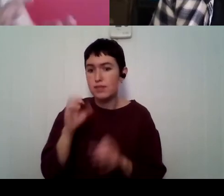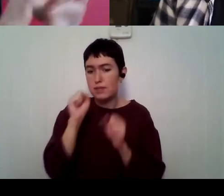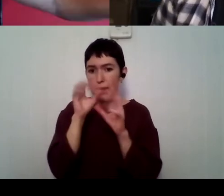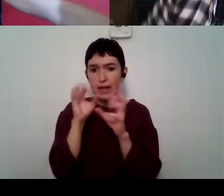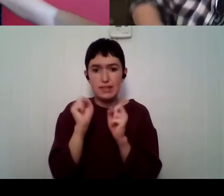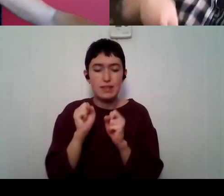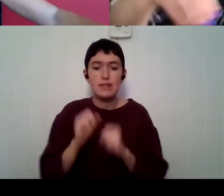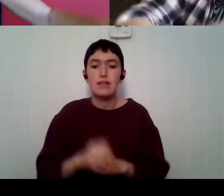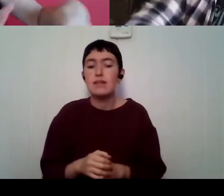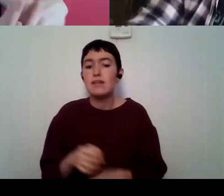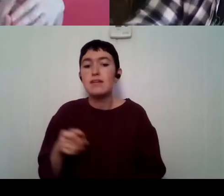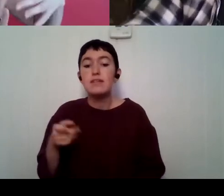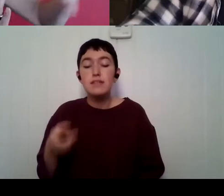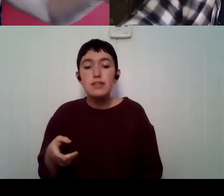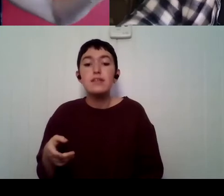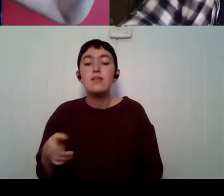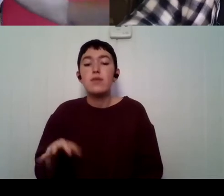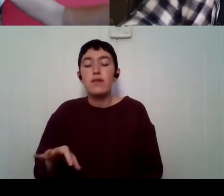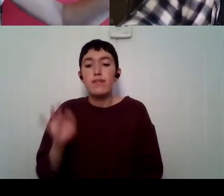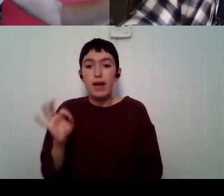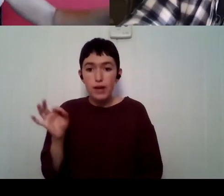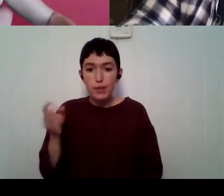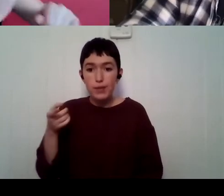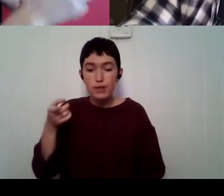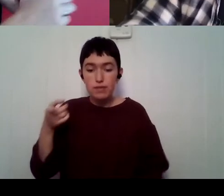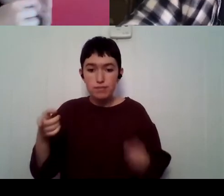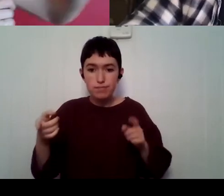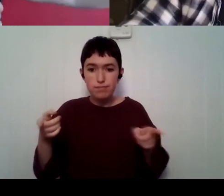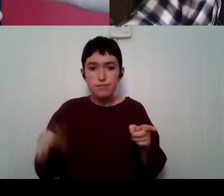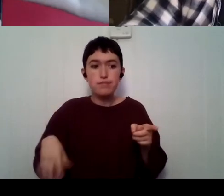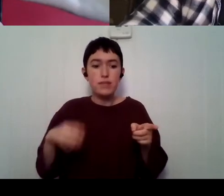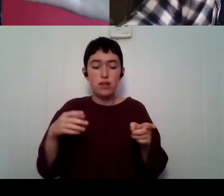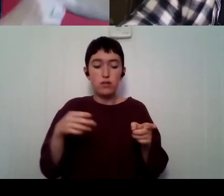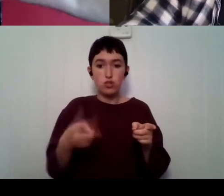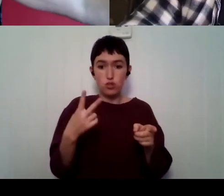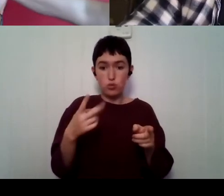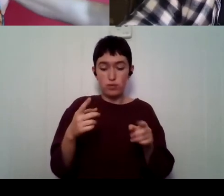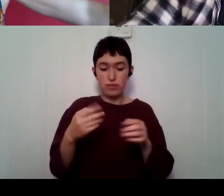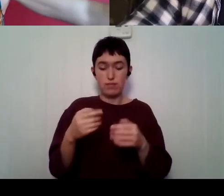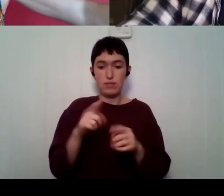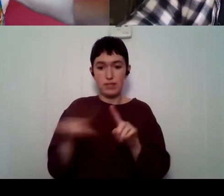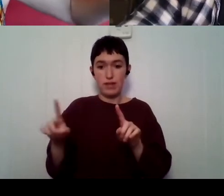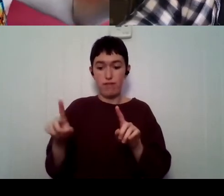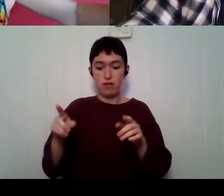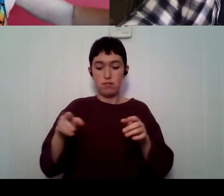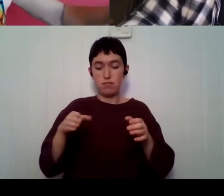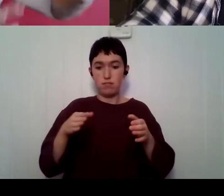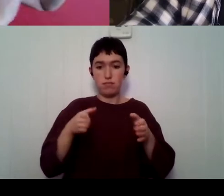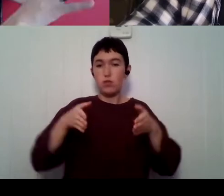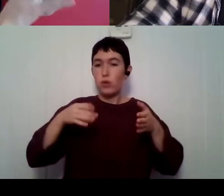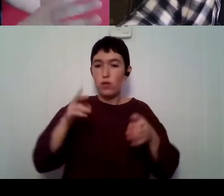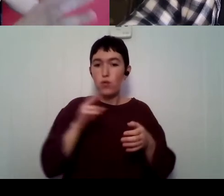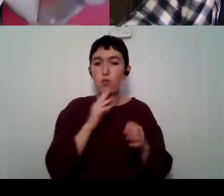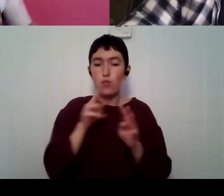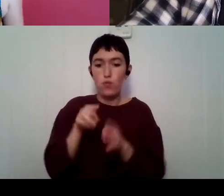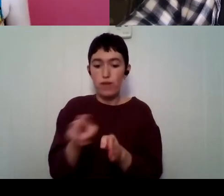chimpanzees on two different sides of the river, and they found that there was even like culture of which chimps were eating which types of ants, because there was this